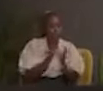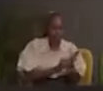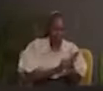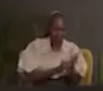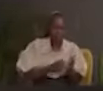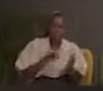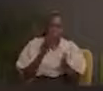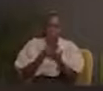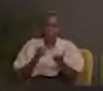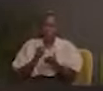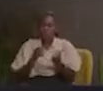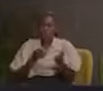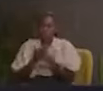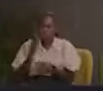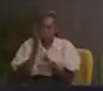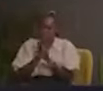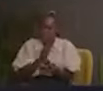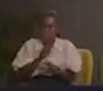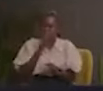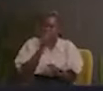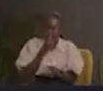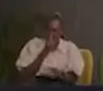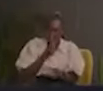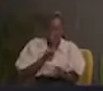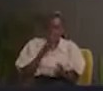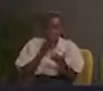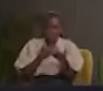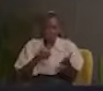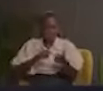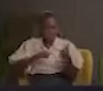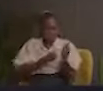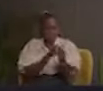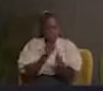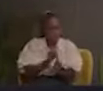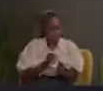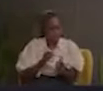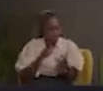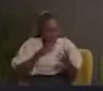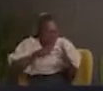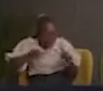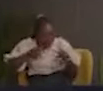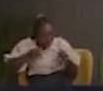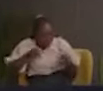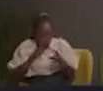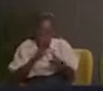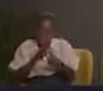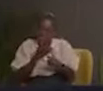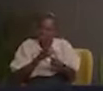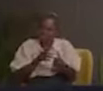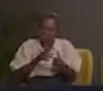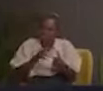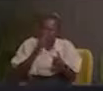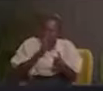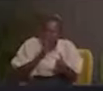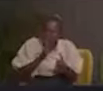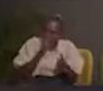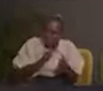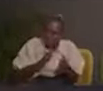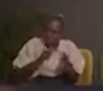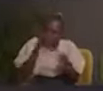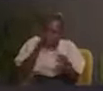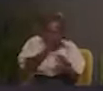faith and patience, before you follow them, verify whether there is faith and patience in their journey. If you do not find it, don't